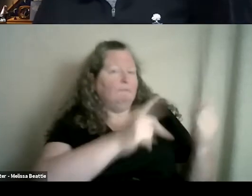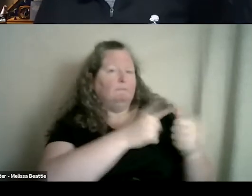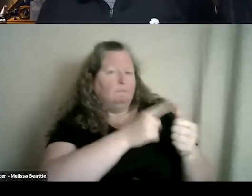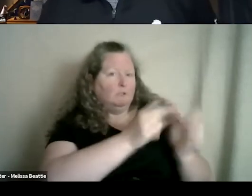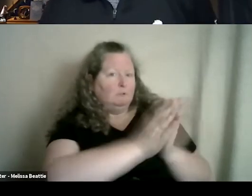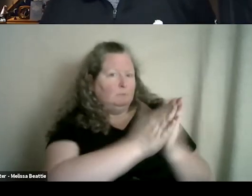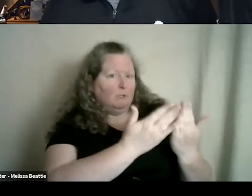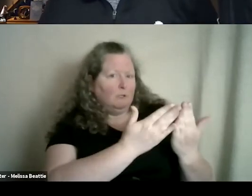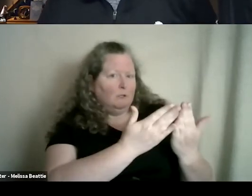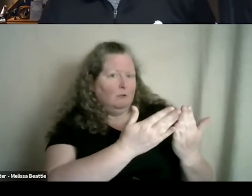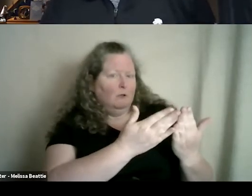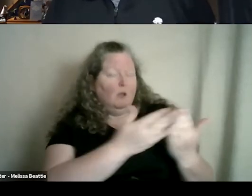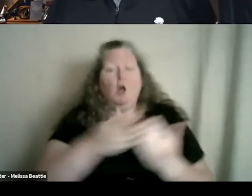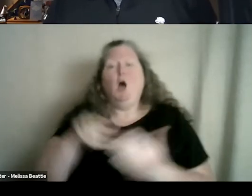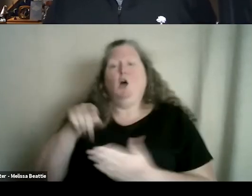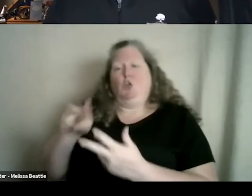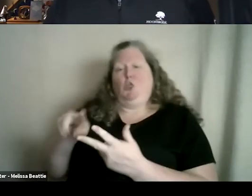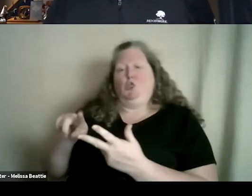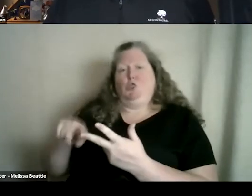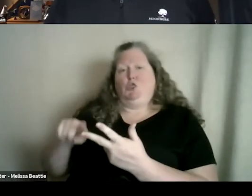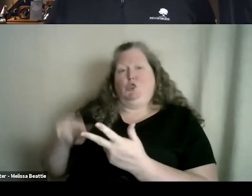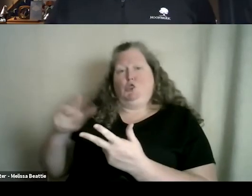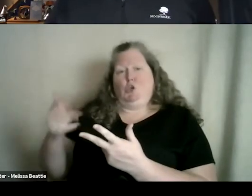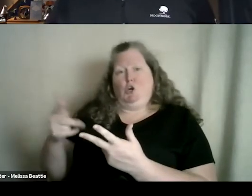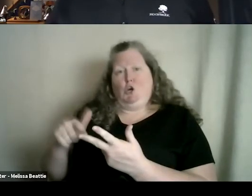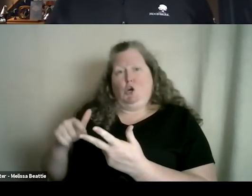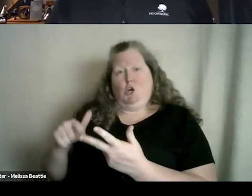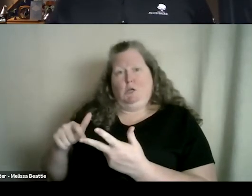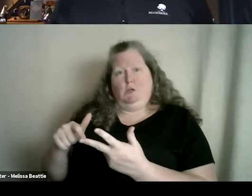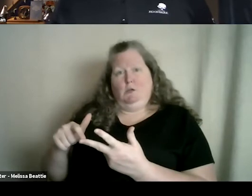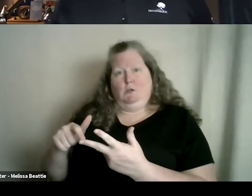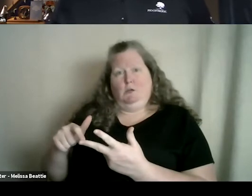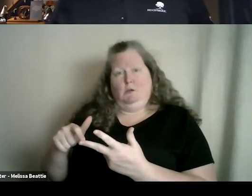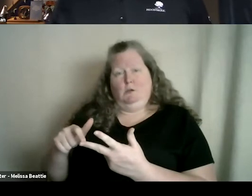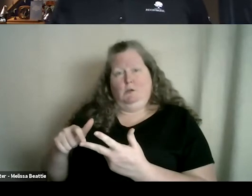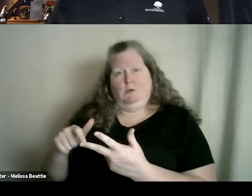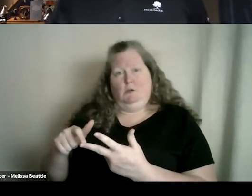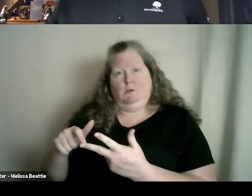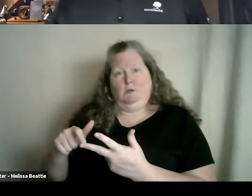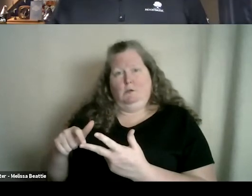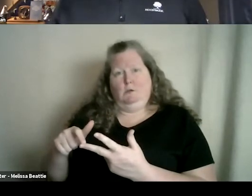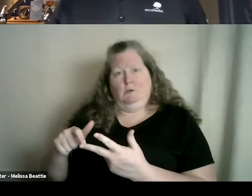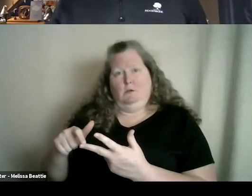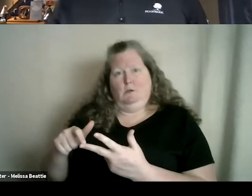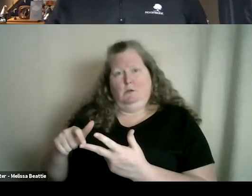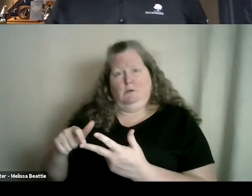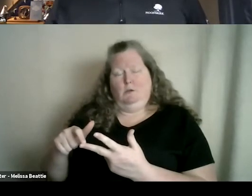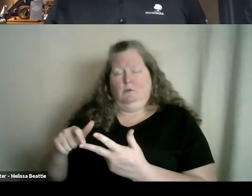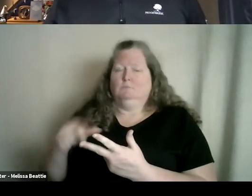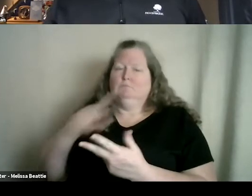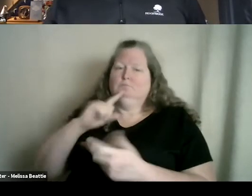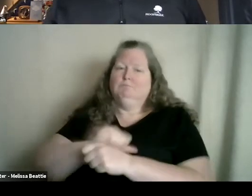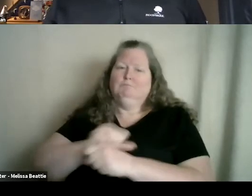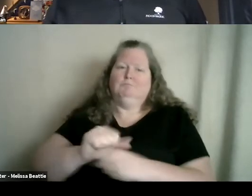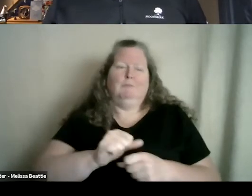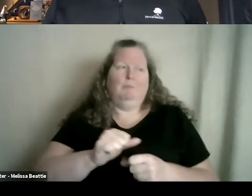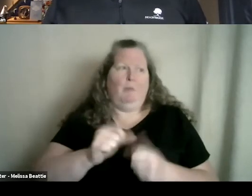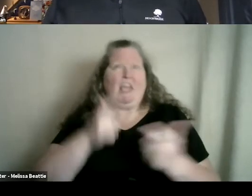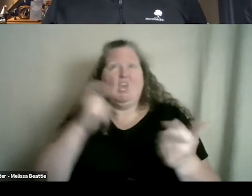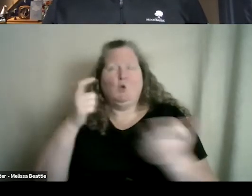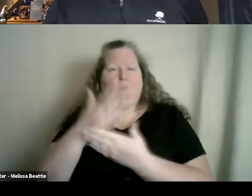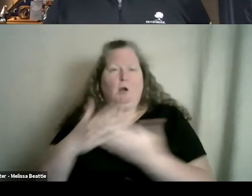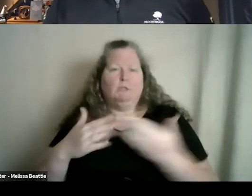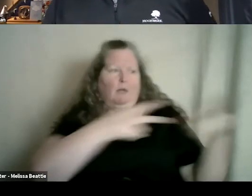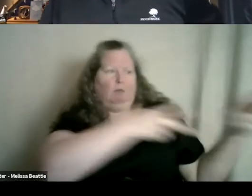third section is going to read identical. As a matter of fact, there are whole sections that are copied right over. Well, why? Well,